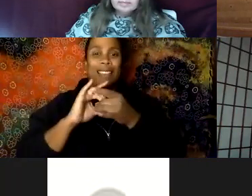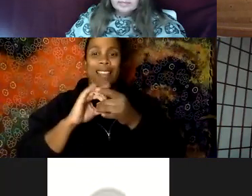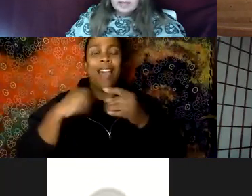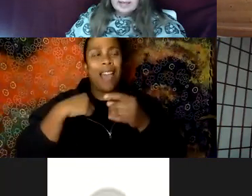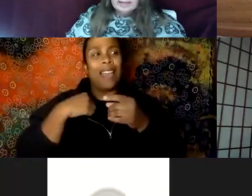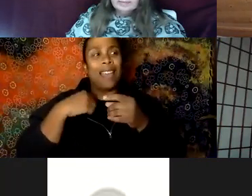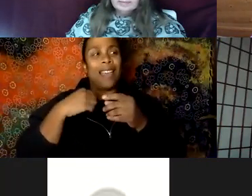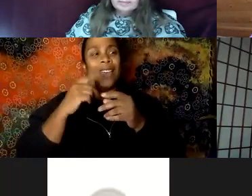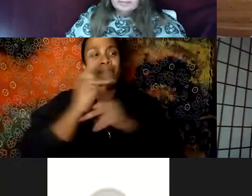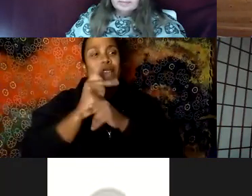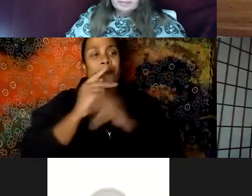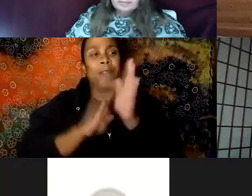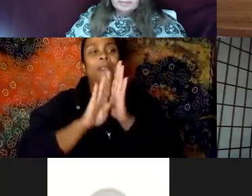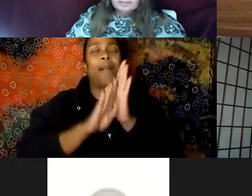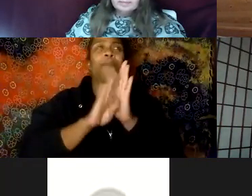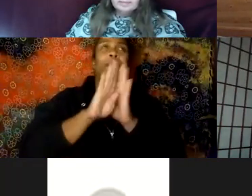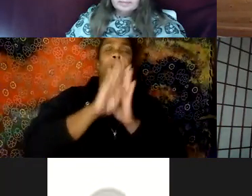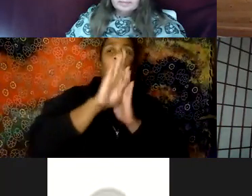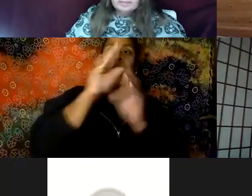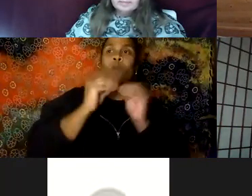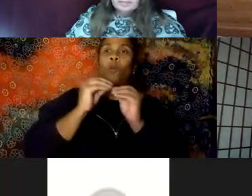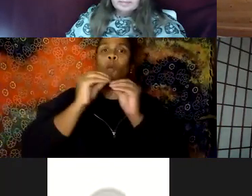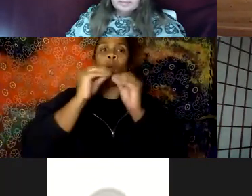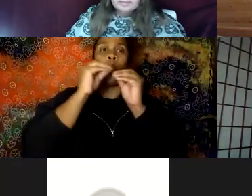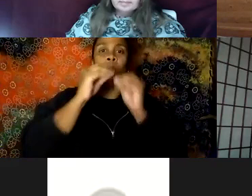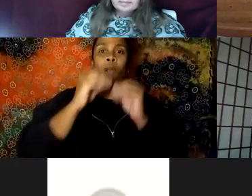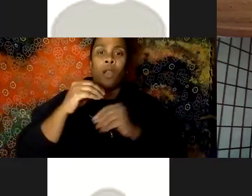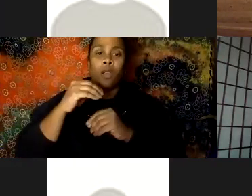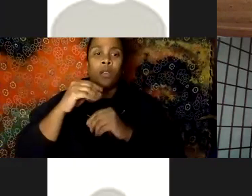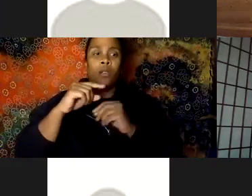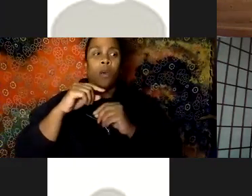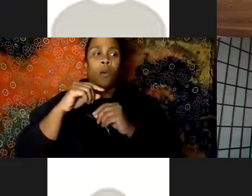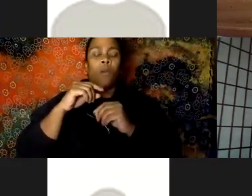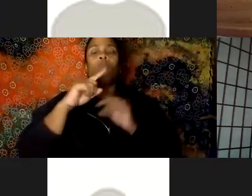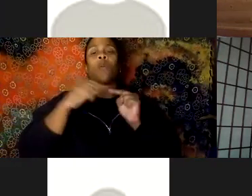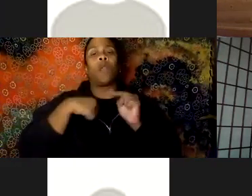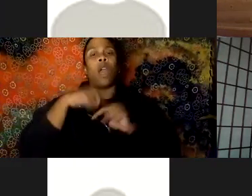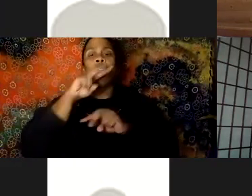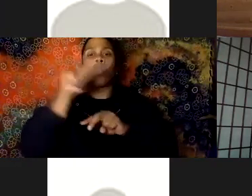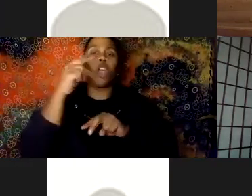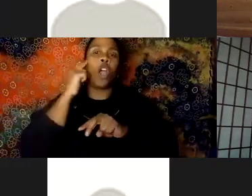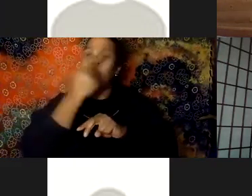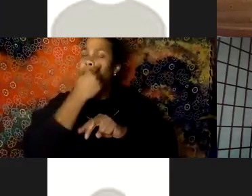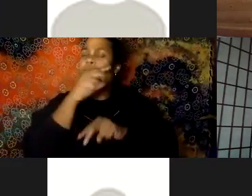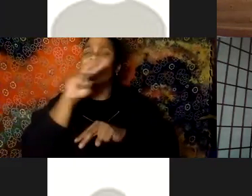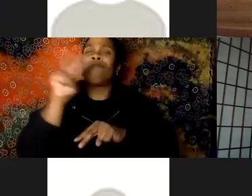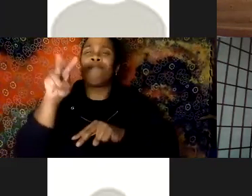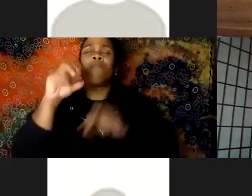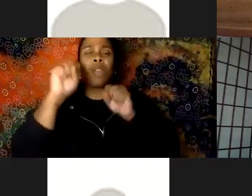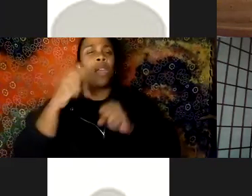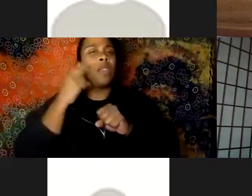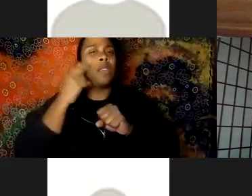more. Okay? And when I see your eyes, I look at not only you, I also see a bit of your past. I can see some of the influence of your